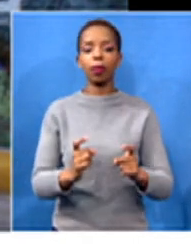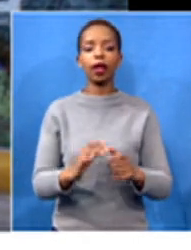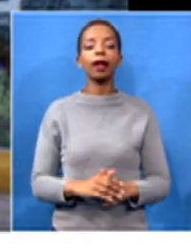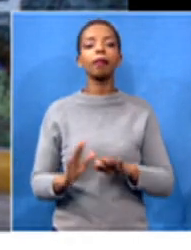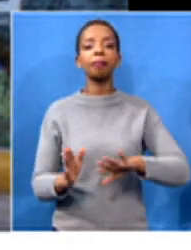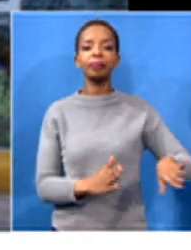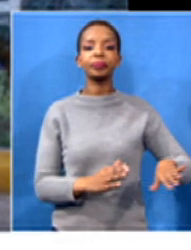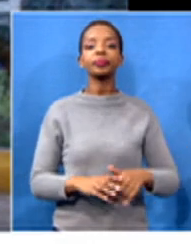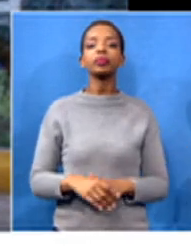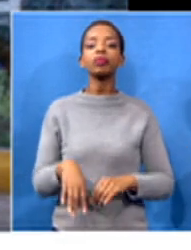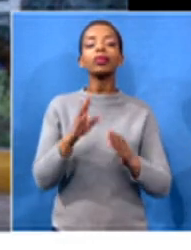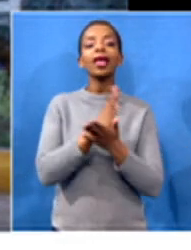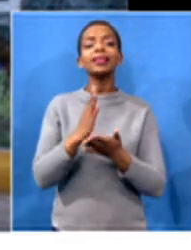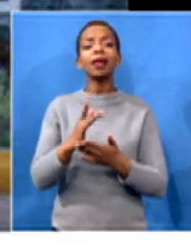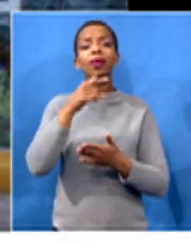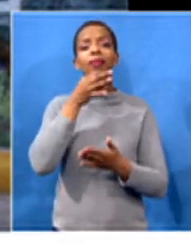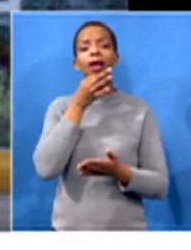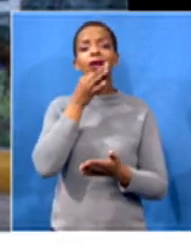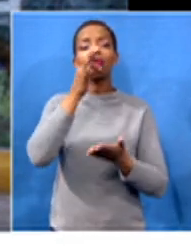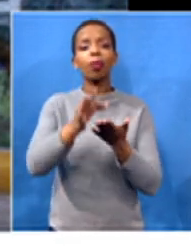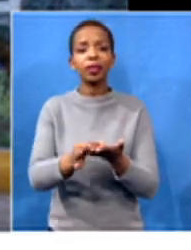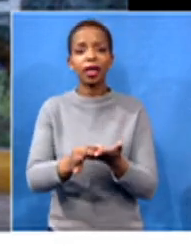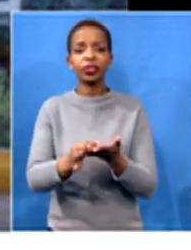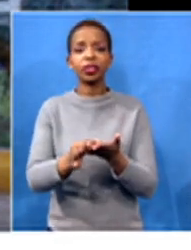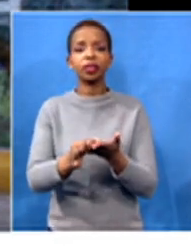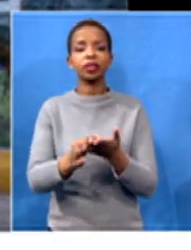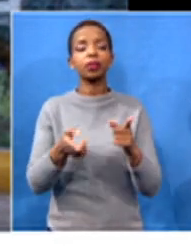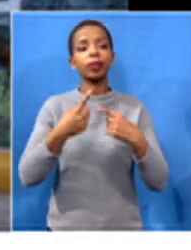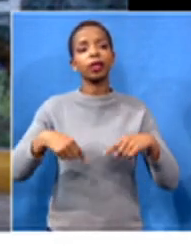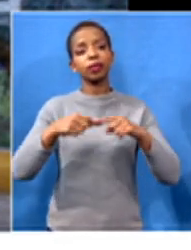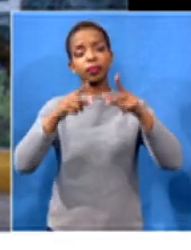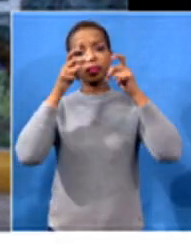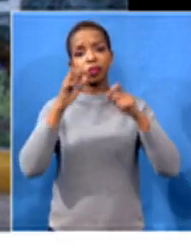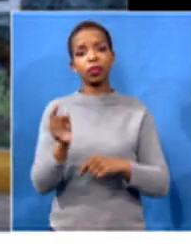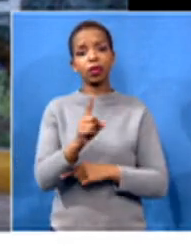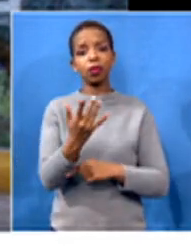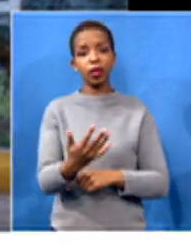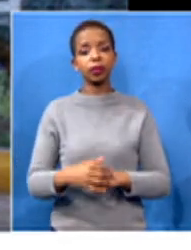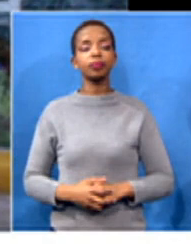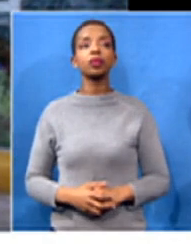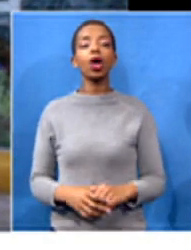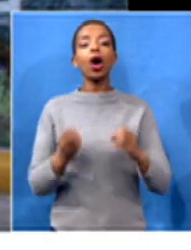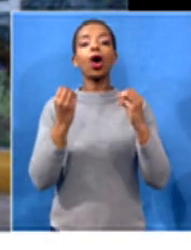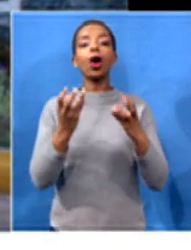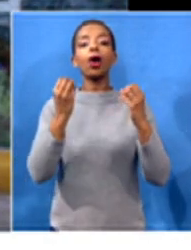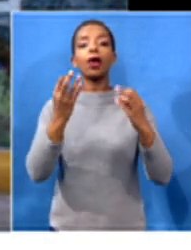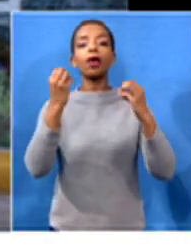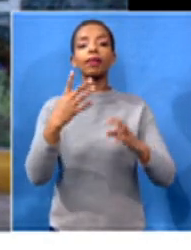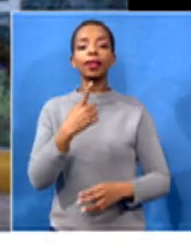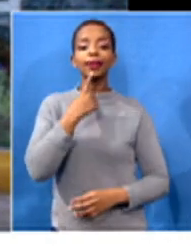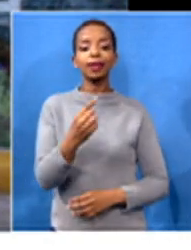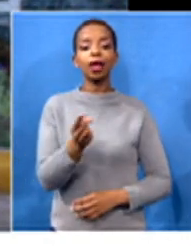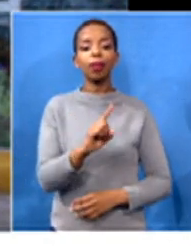some of the recommendations, if I can just summarize. One is, the authors say reboot the NDP's focus